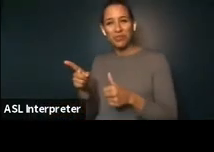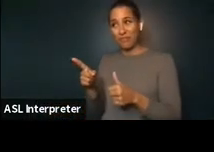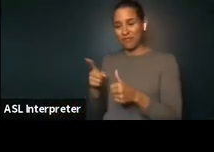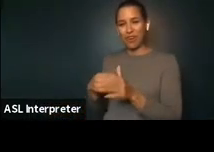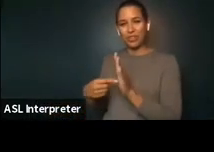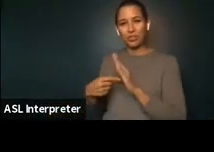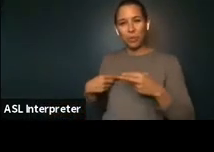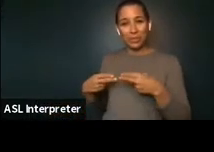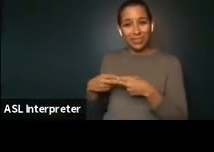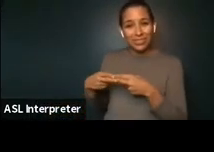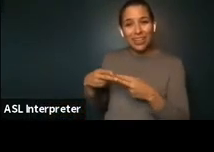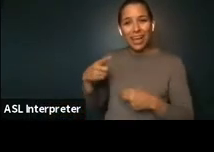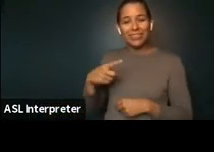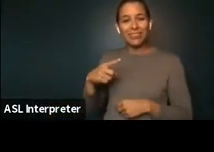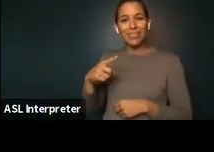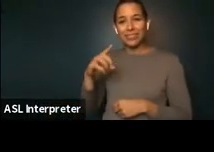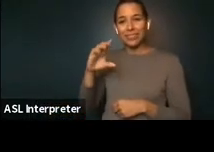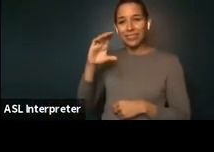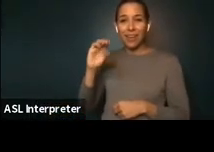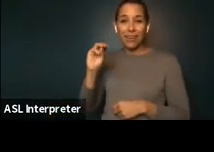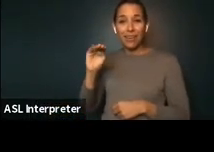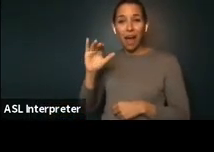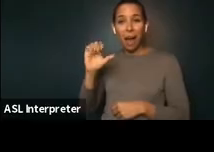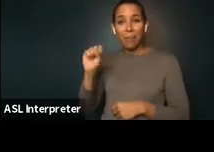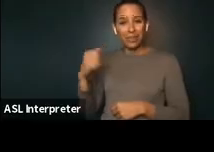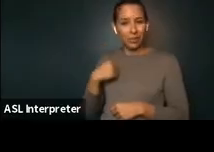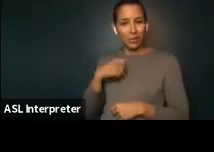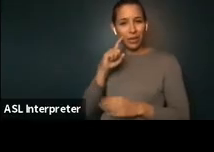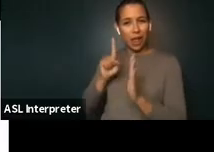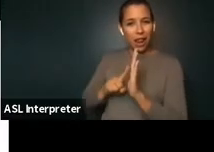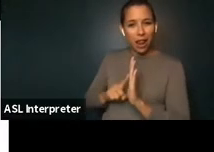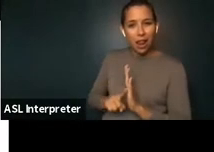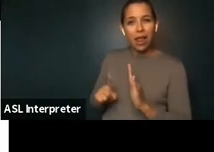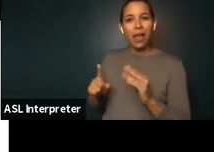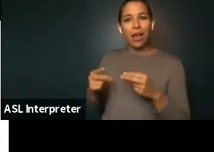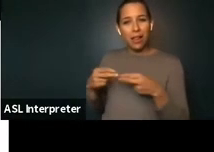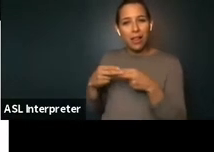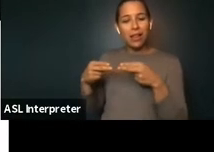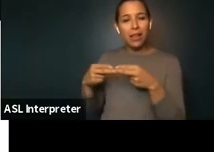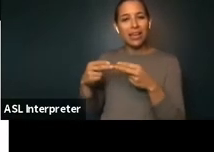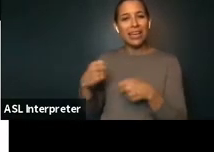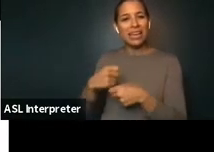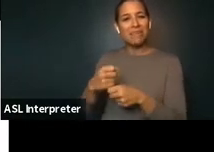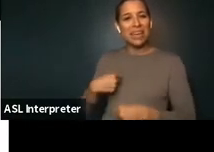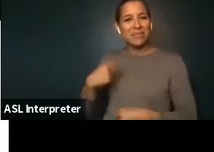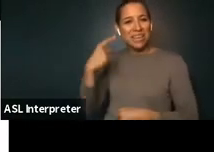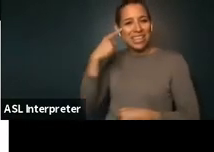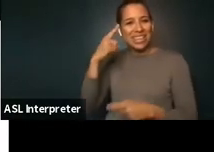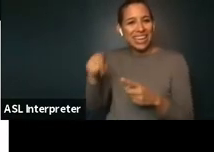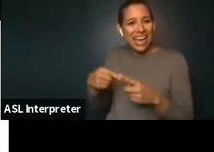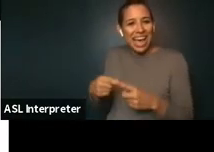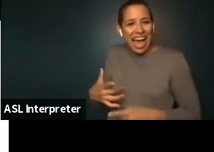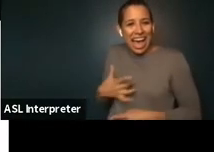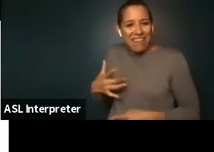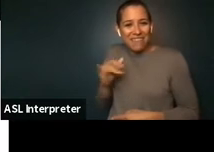the comics that we can go through, um, it made me really think about the post-apocalyptic work. I can't tell if we're in a post-apocalyptic